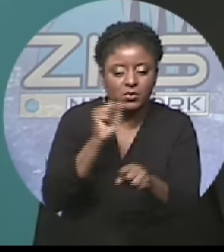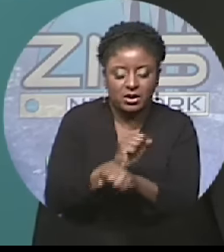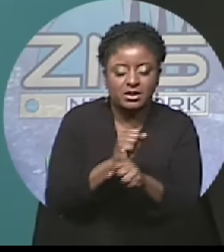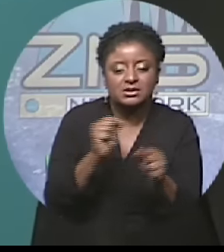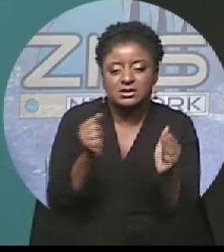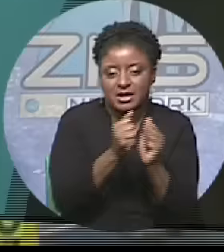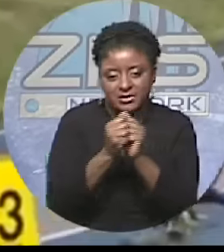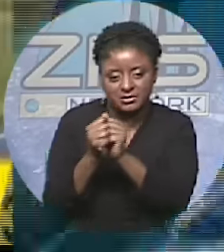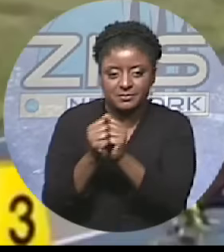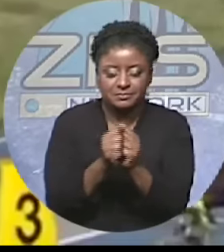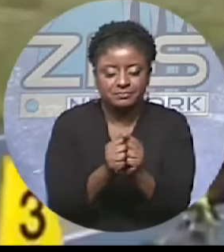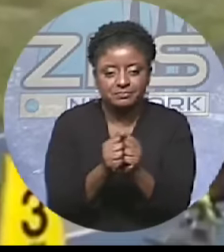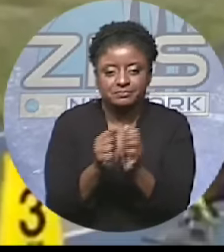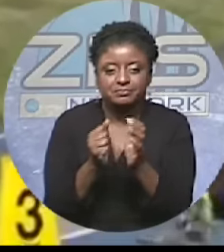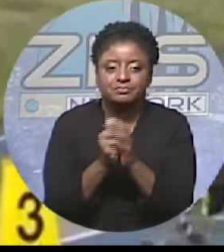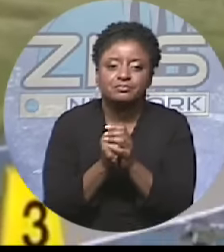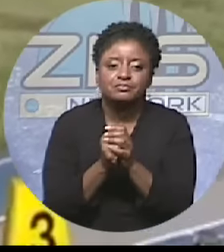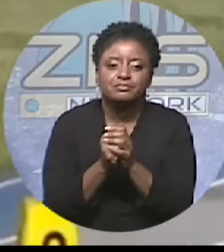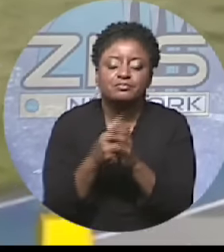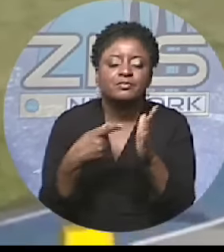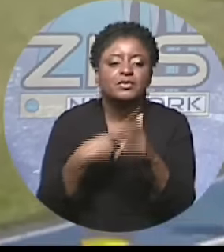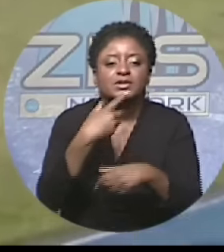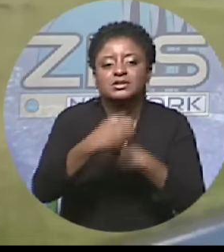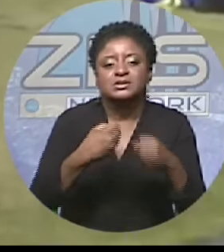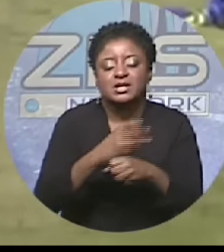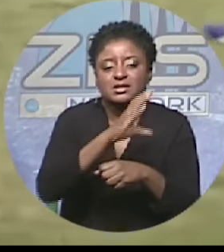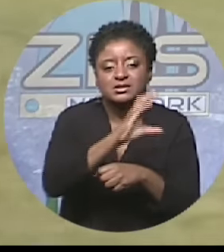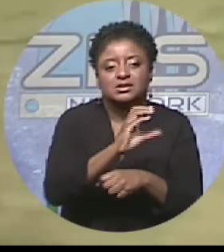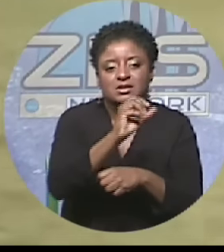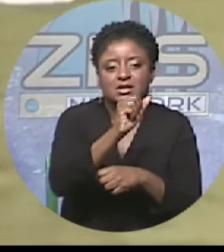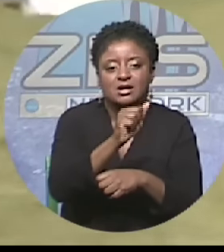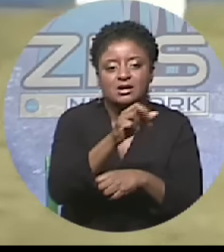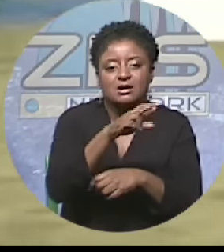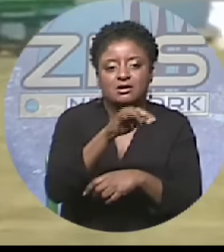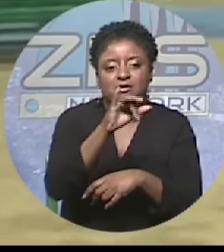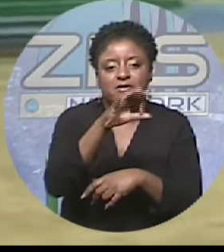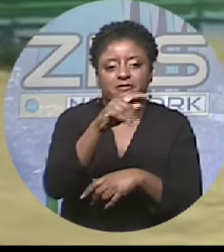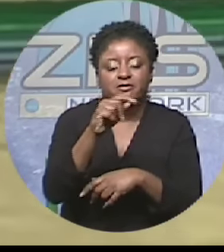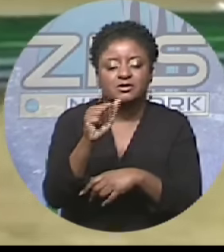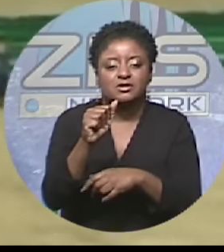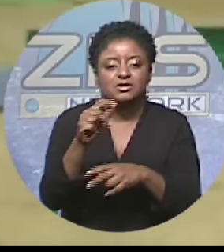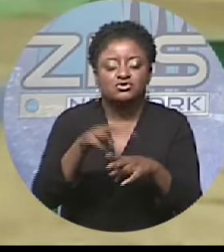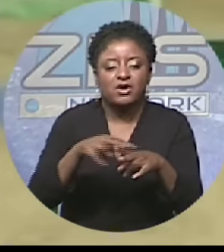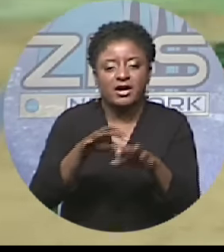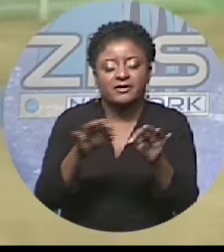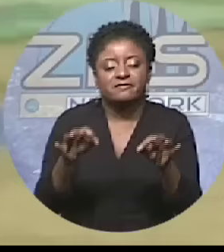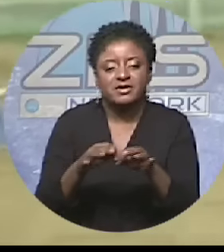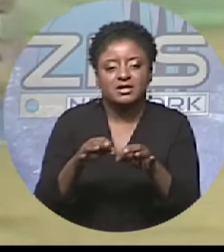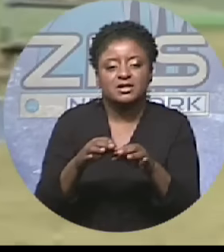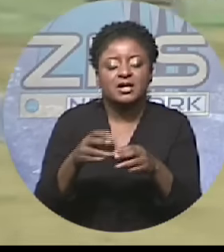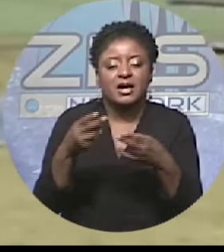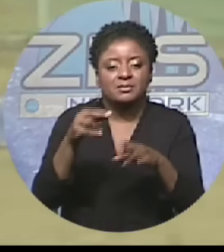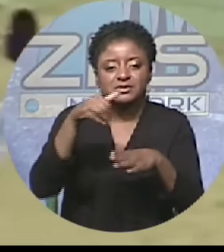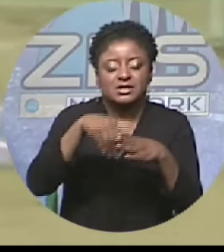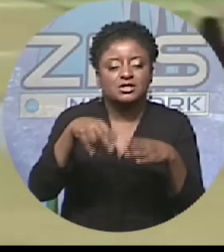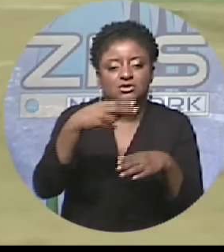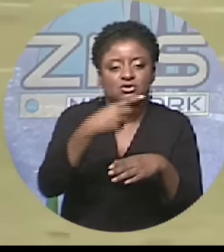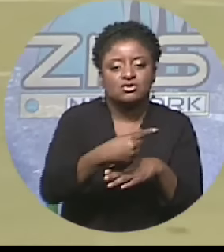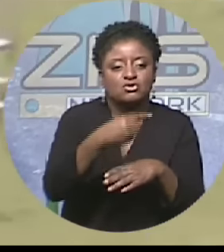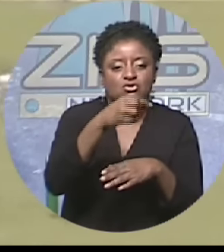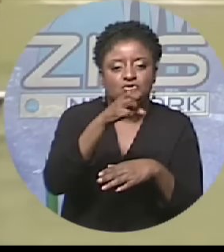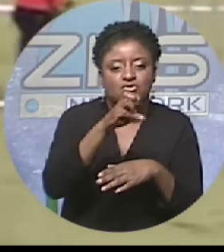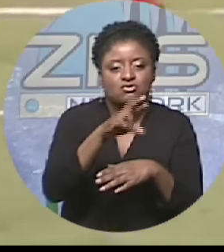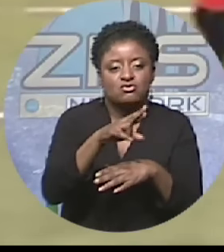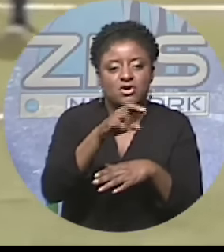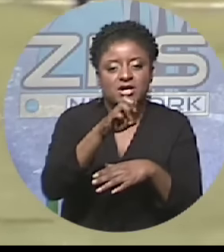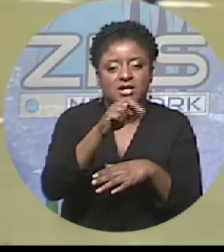synergized. This year's Charifta Track and Field Championships will be held in Grenada during the Easter holiday weekend. A number of